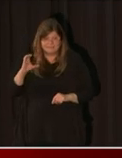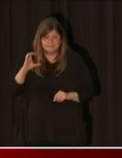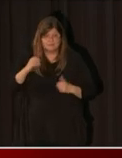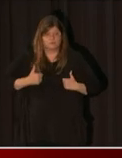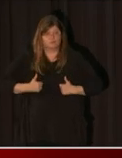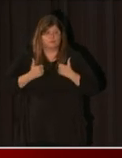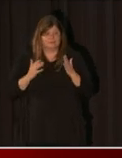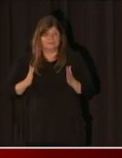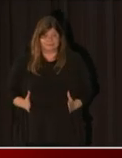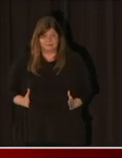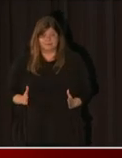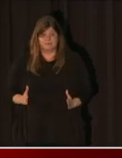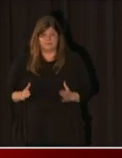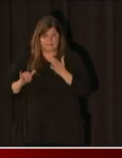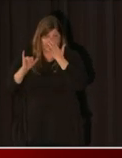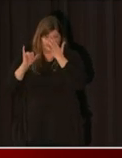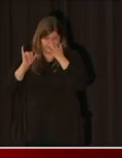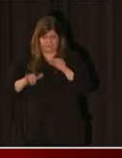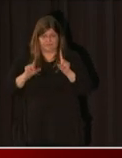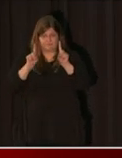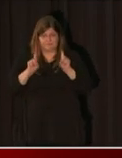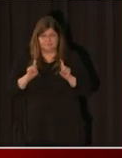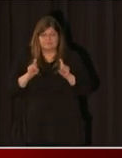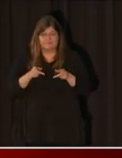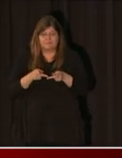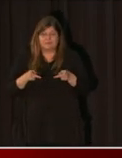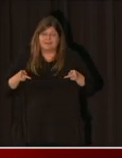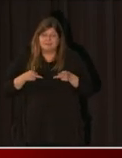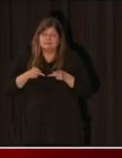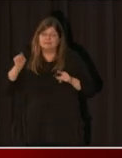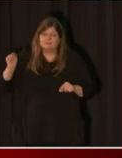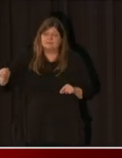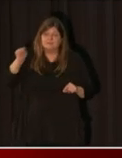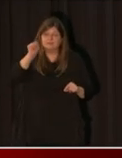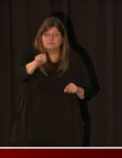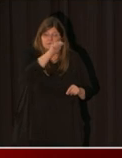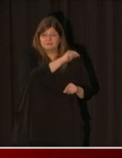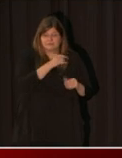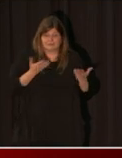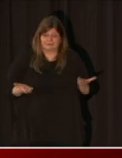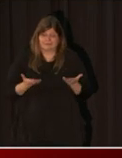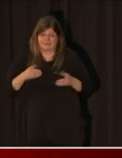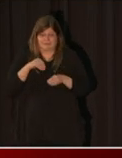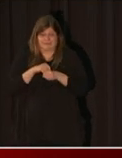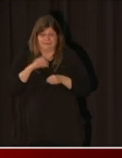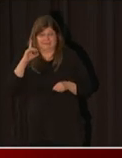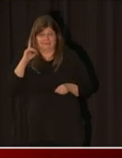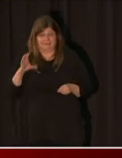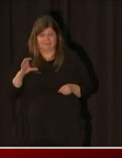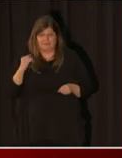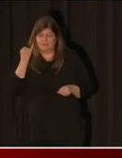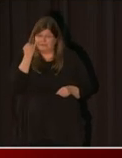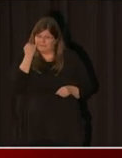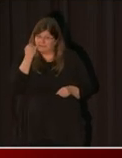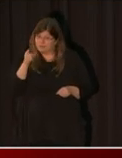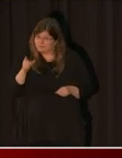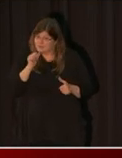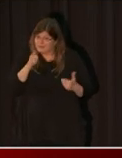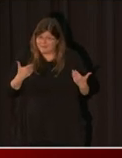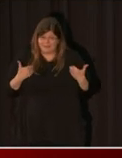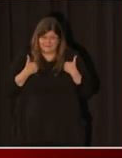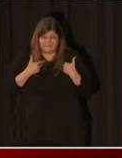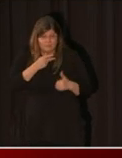testing sites across the District of Columbia. You can call if you're not connected to a doctor or a